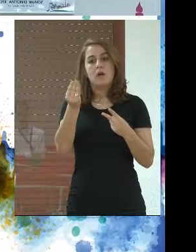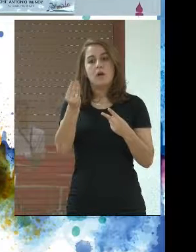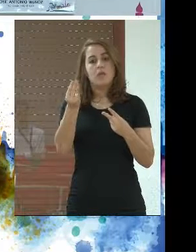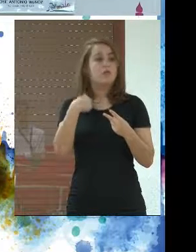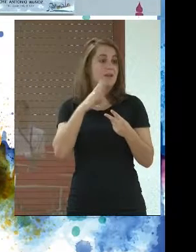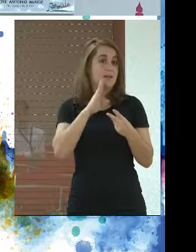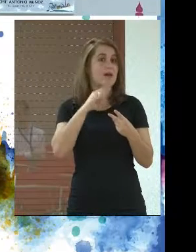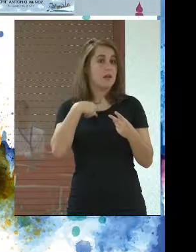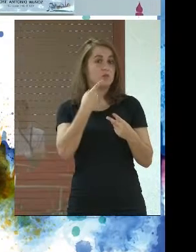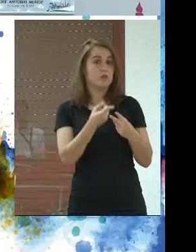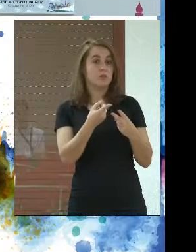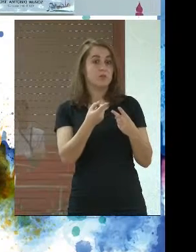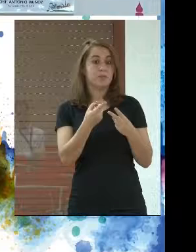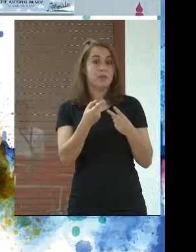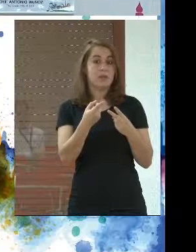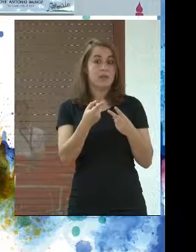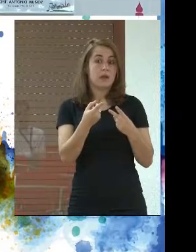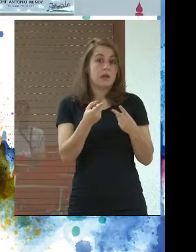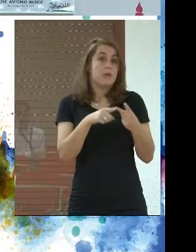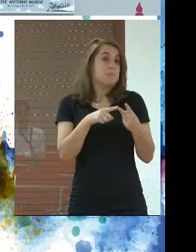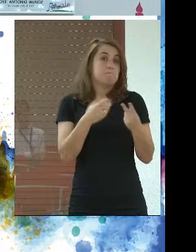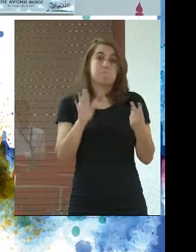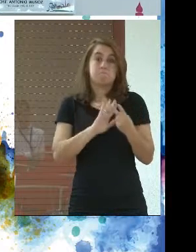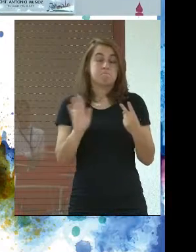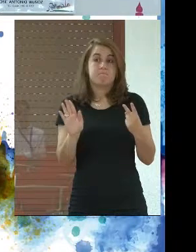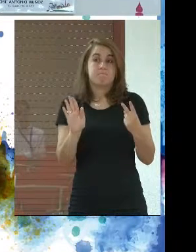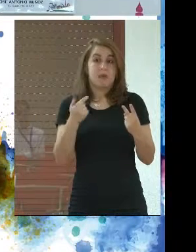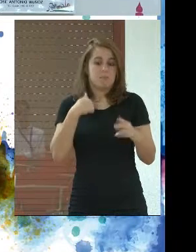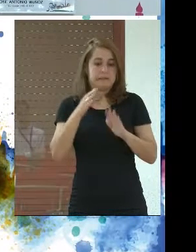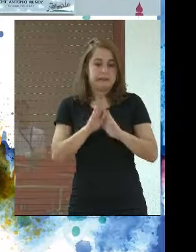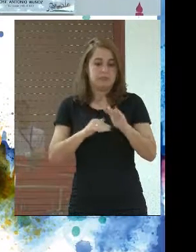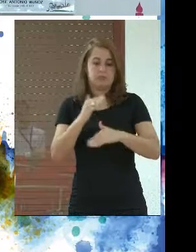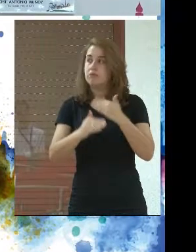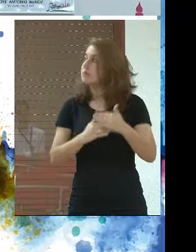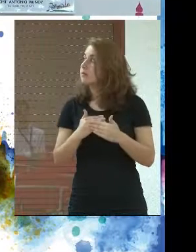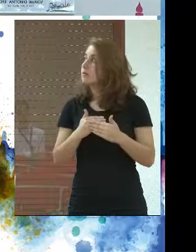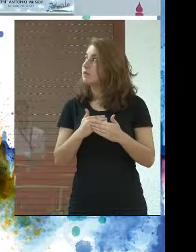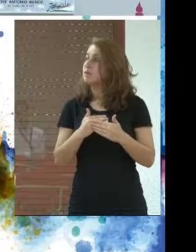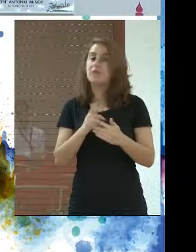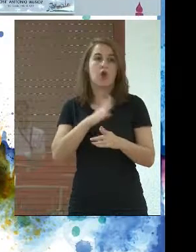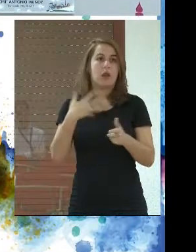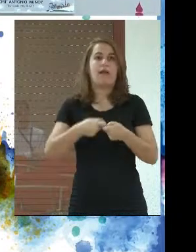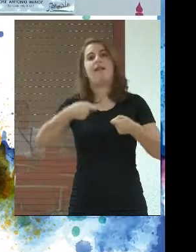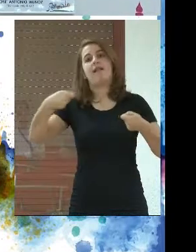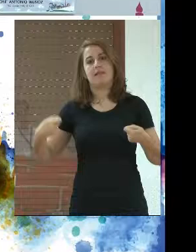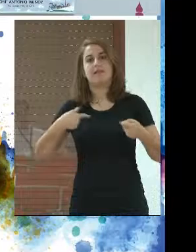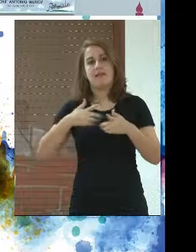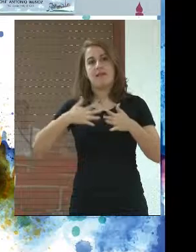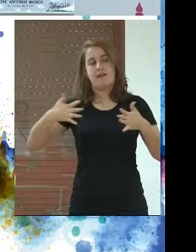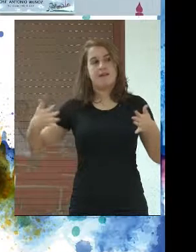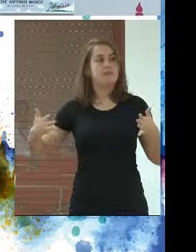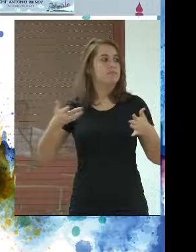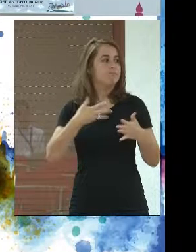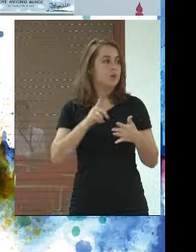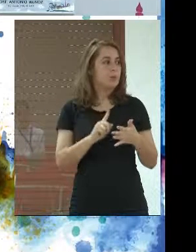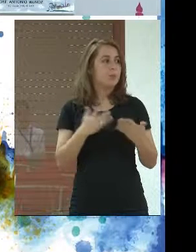also been able to improve the communication between technicians and users. And not